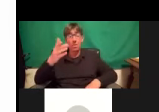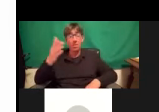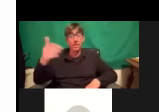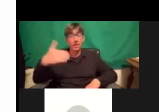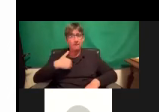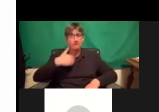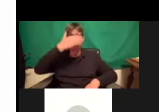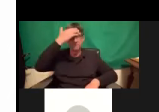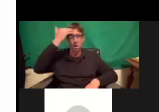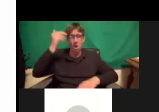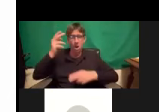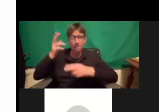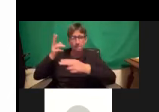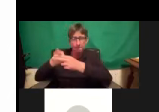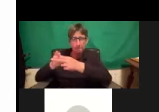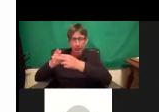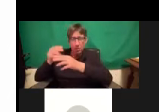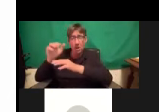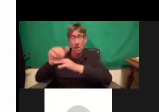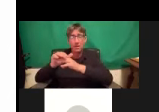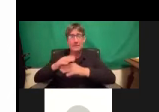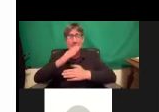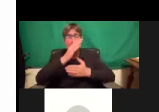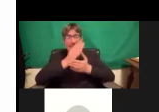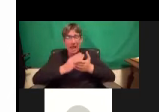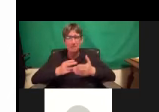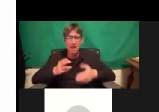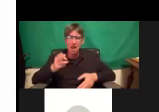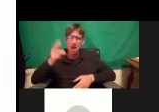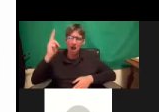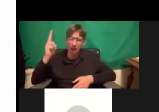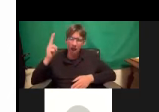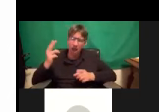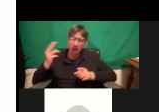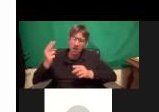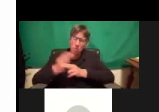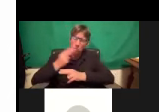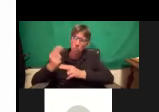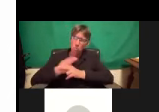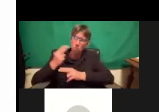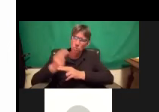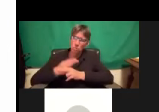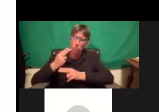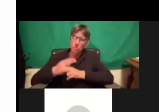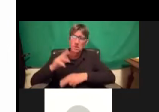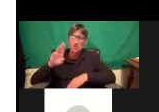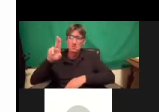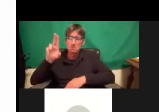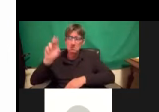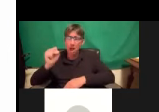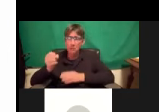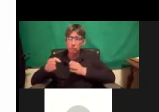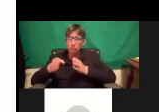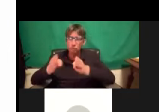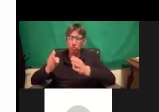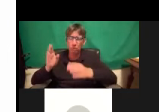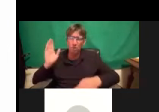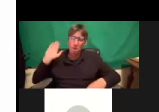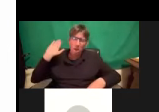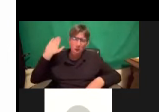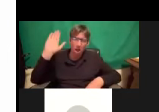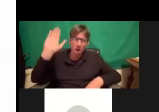there are a number of high ridership bus routes that have been durable throughout the pandemic, where we are actually now running more service on